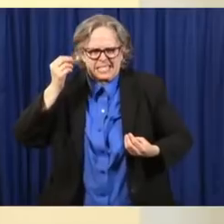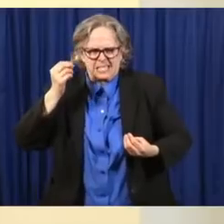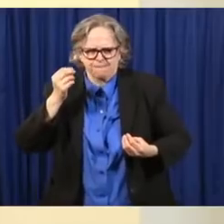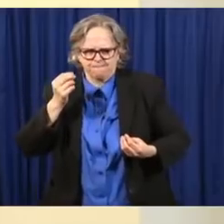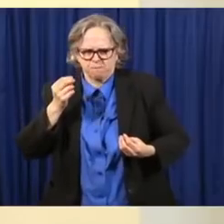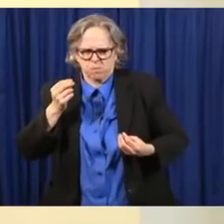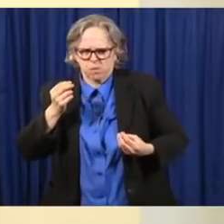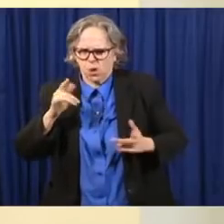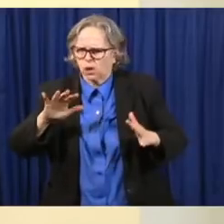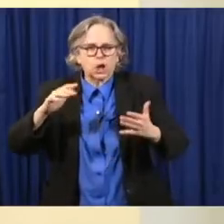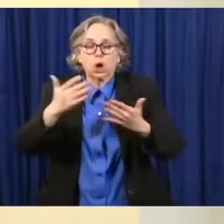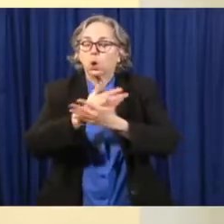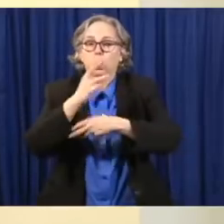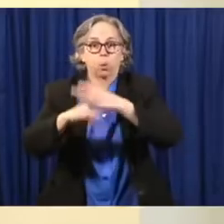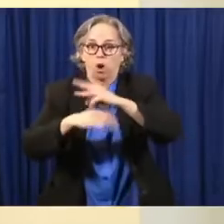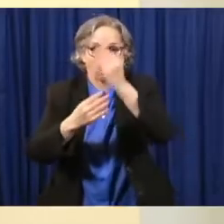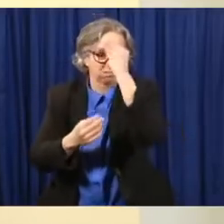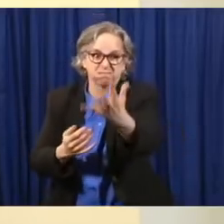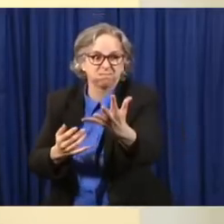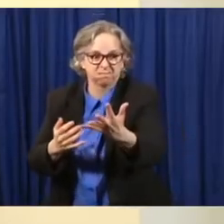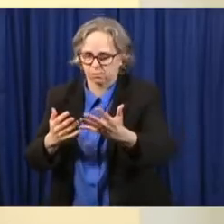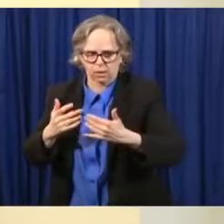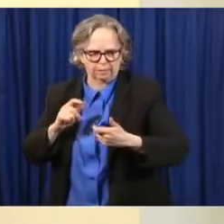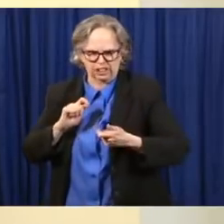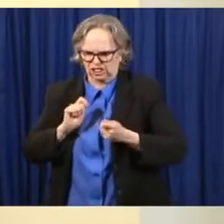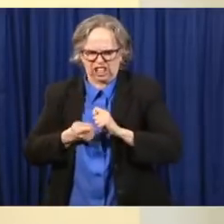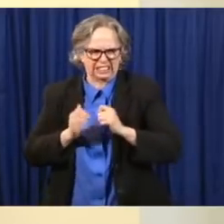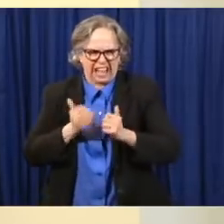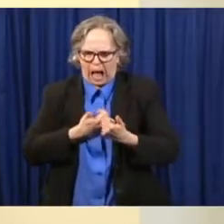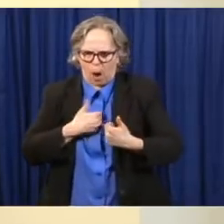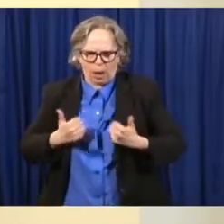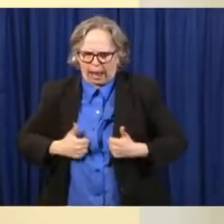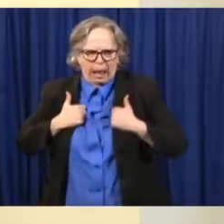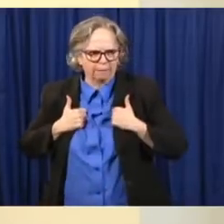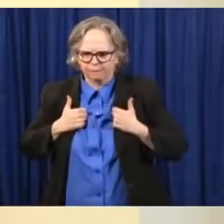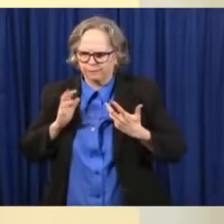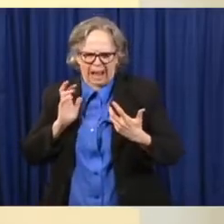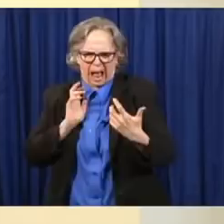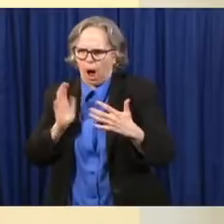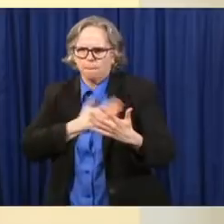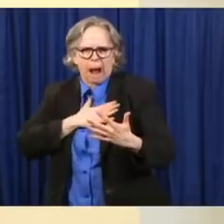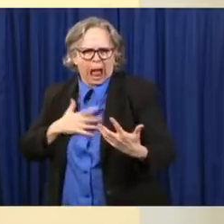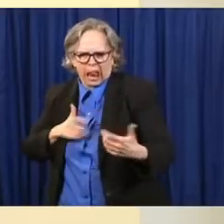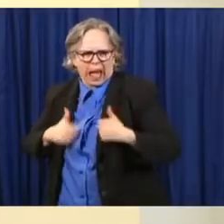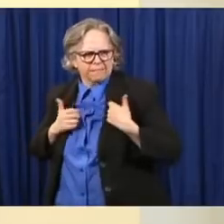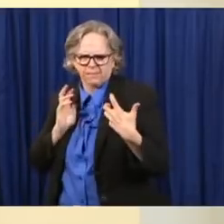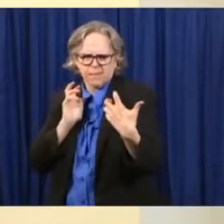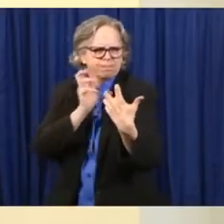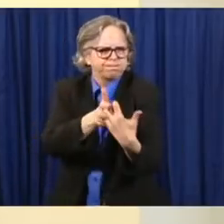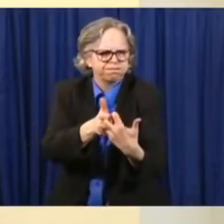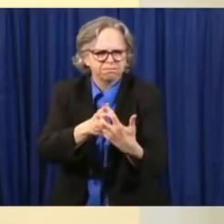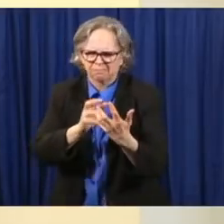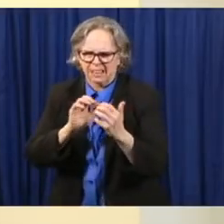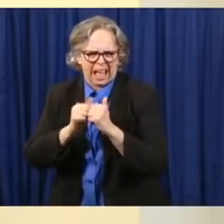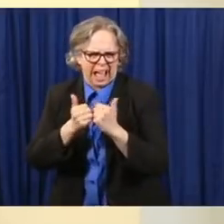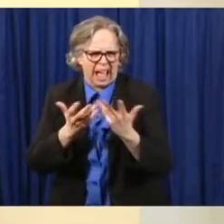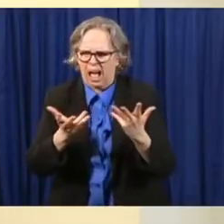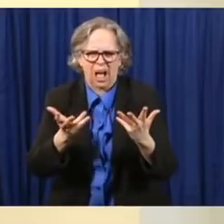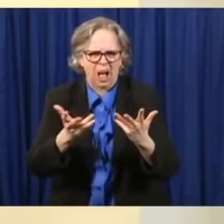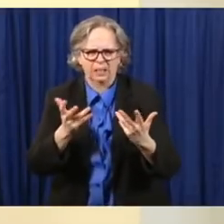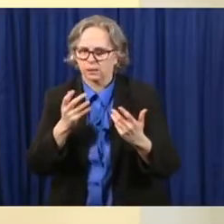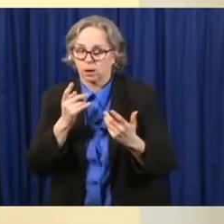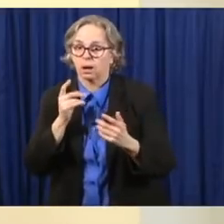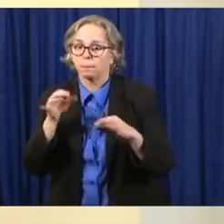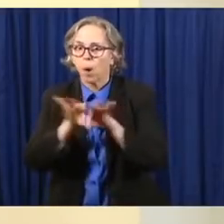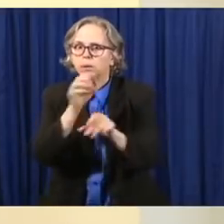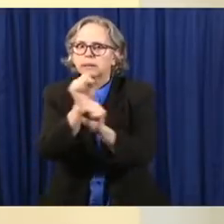world? How do I do a few more things but do them safely? So you have to have best practices of what safety looks like.